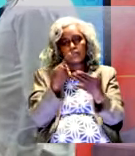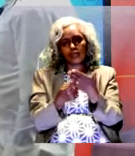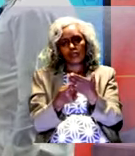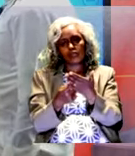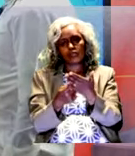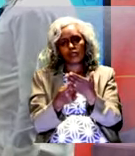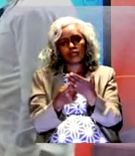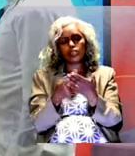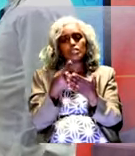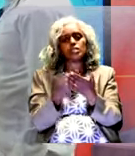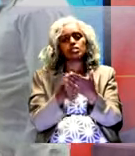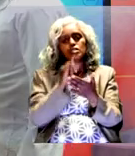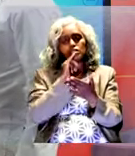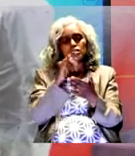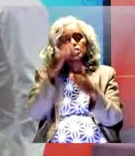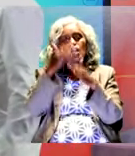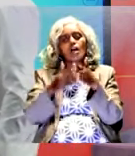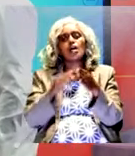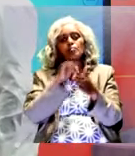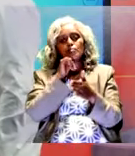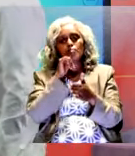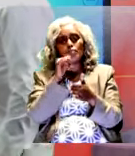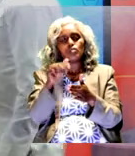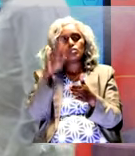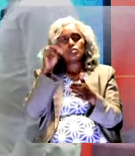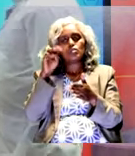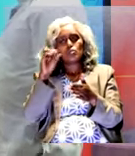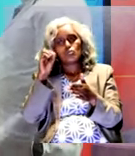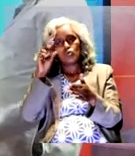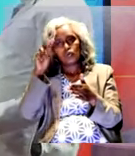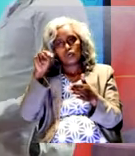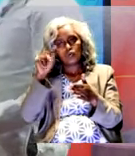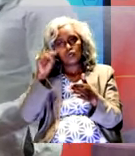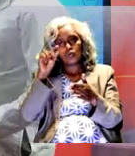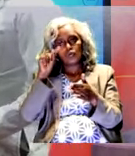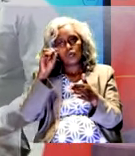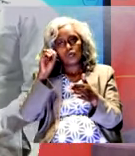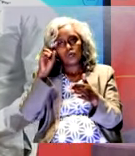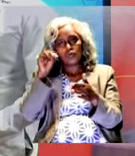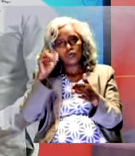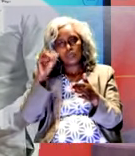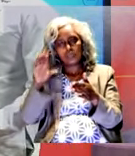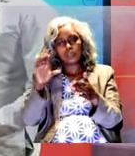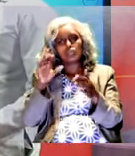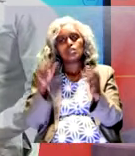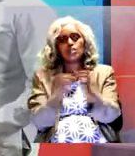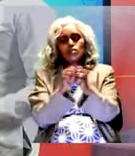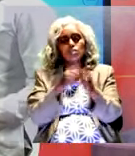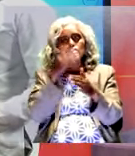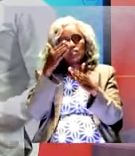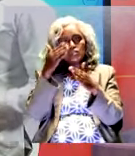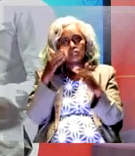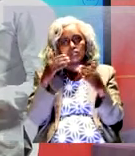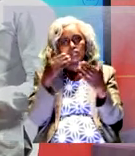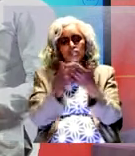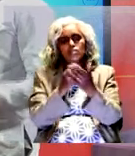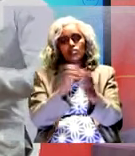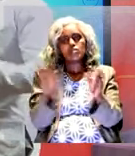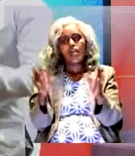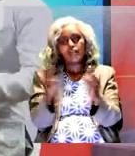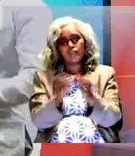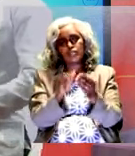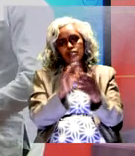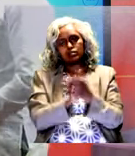Therefore, this is unbounded monotonic sequence. So it diverges. So unbounded sequence, we say it